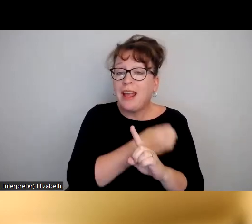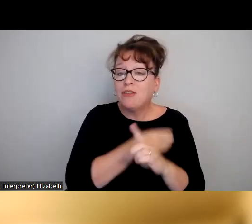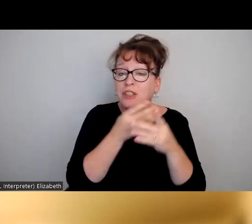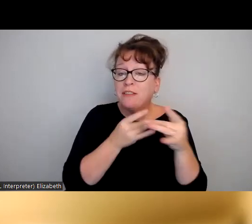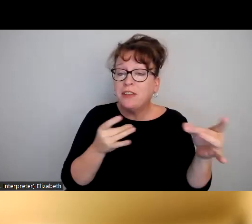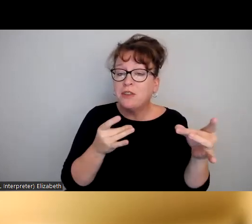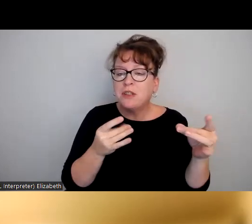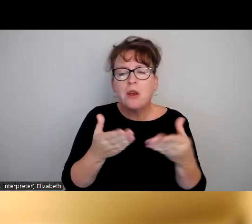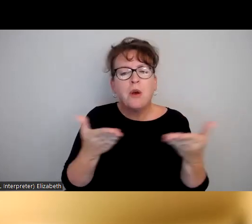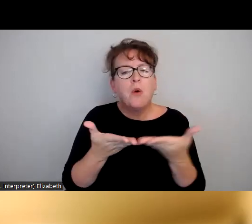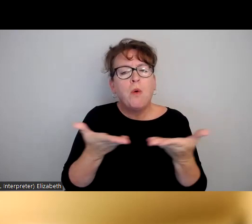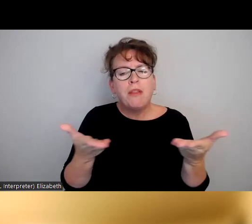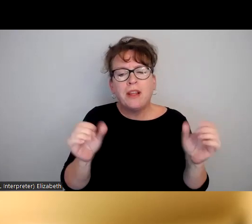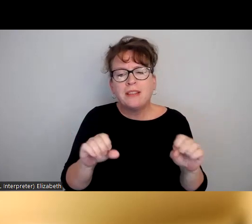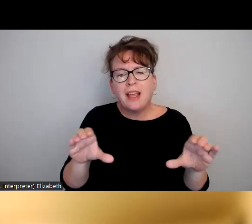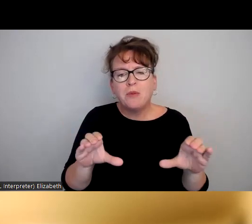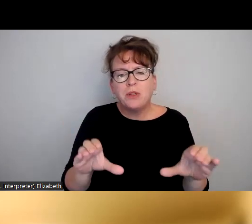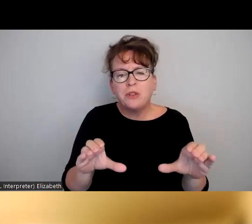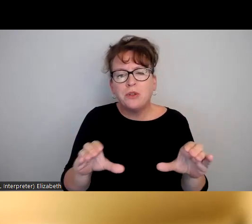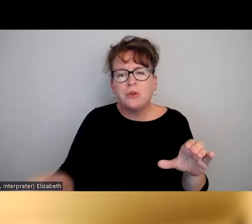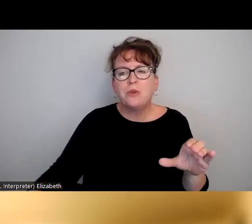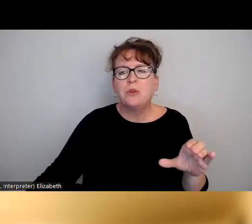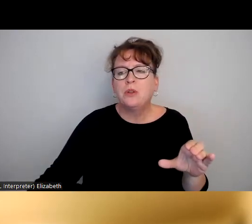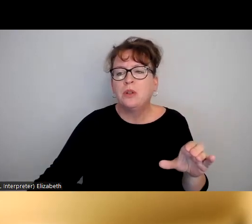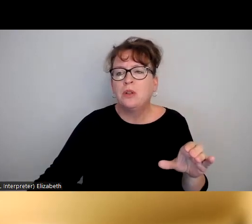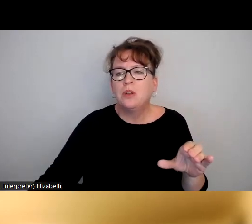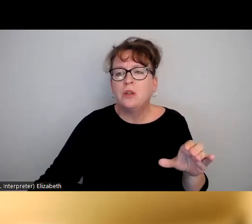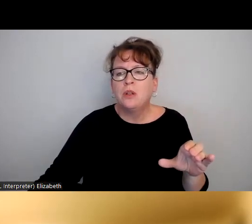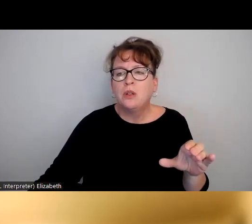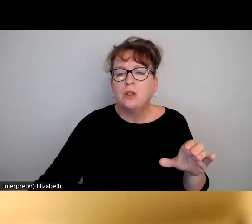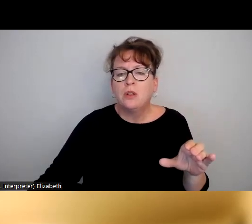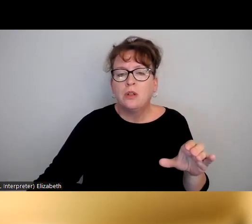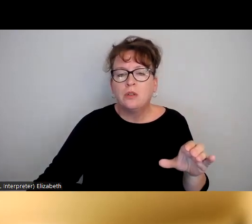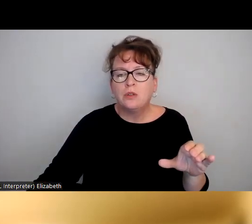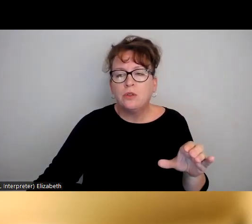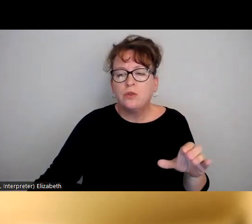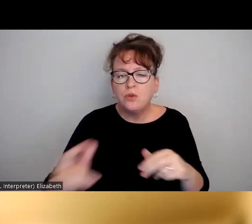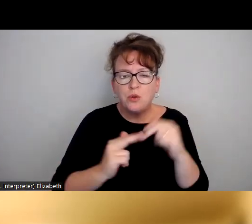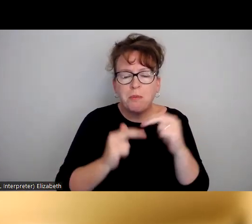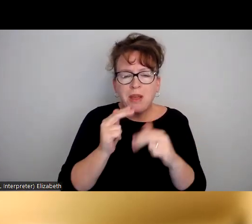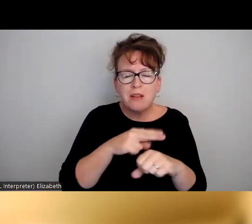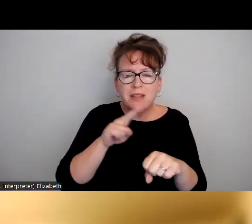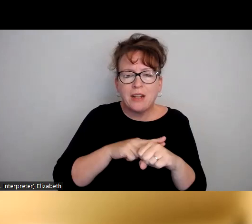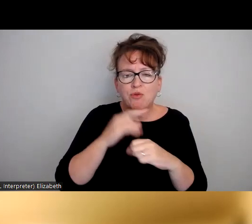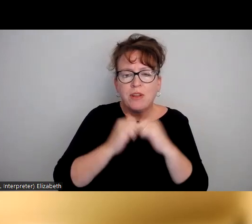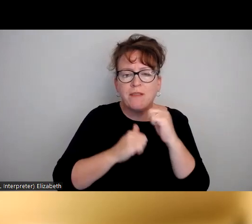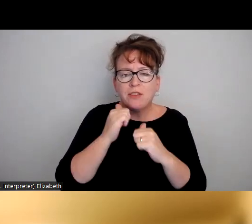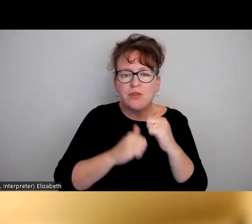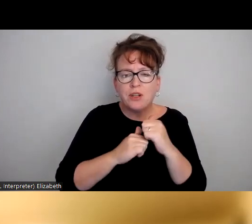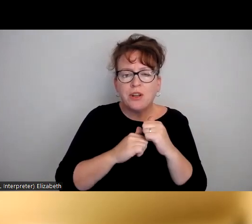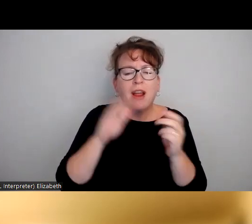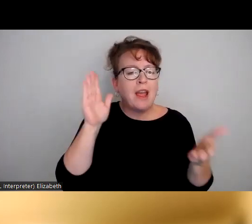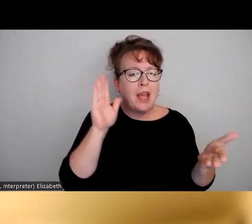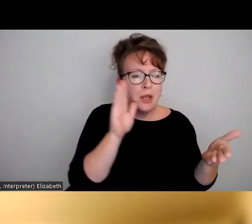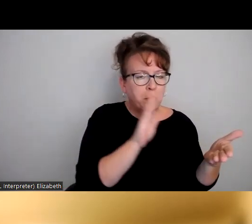to avoid having to build additional natural gas infrastructure? As we phase out the natural gas distribution system, we want to